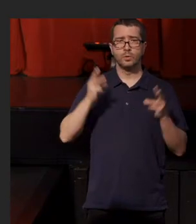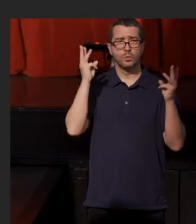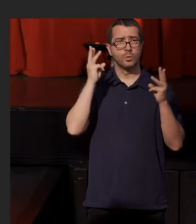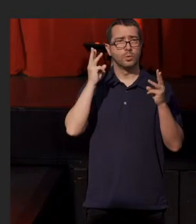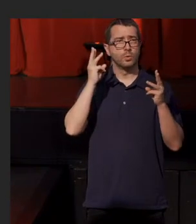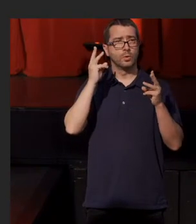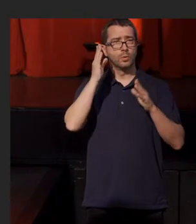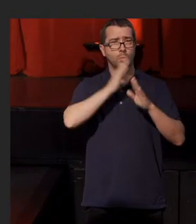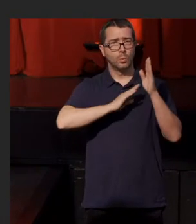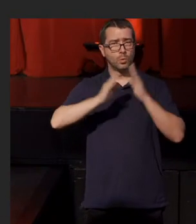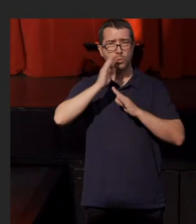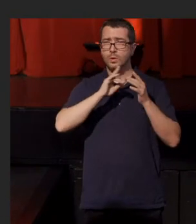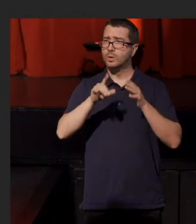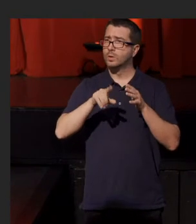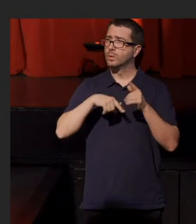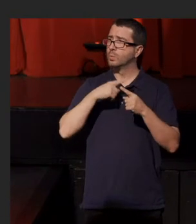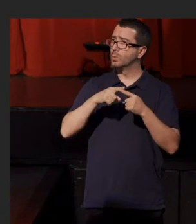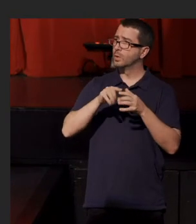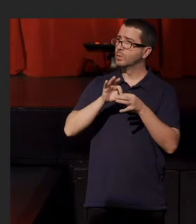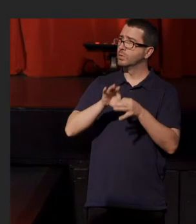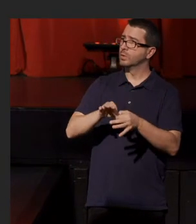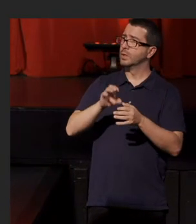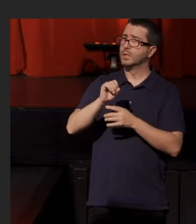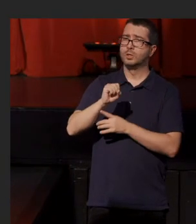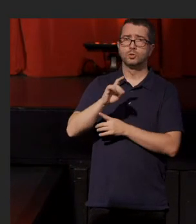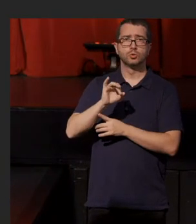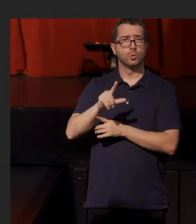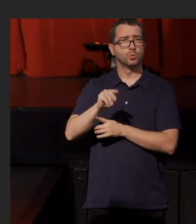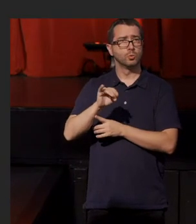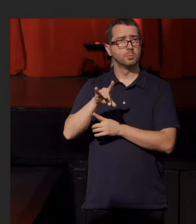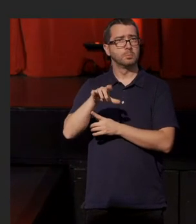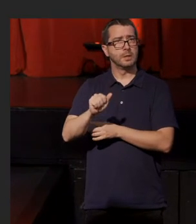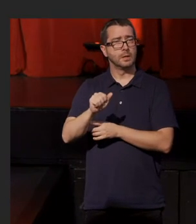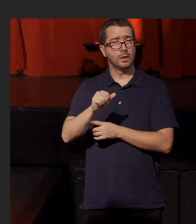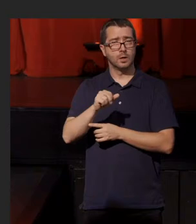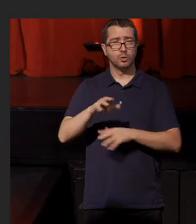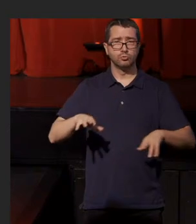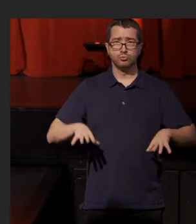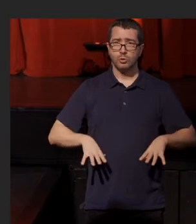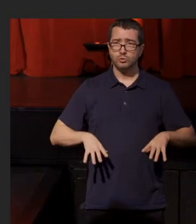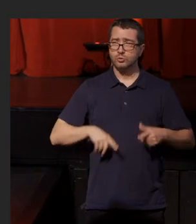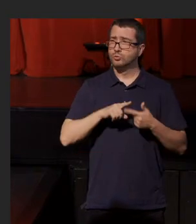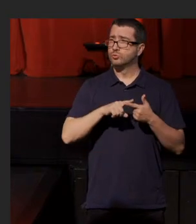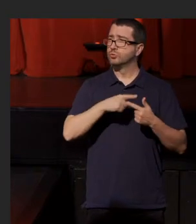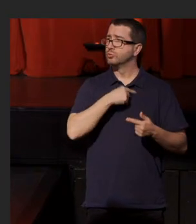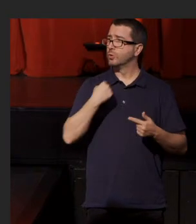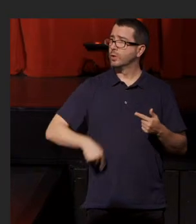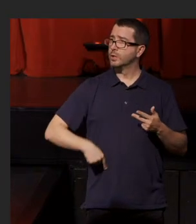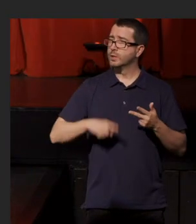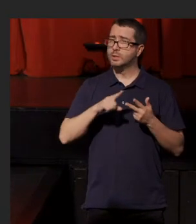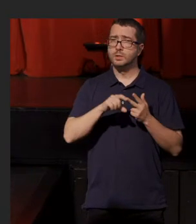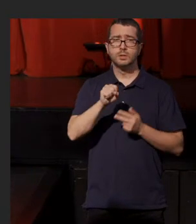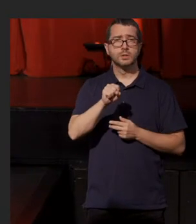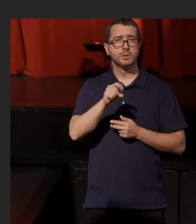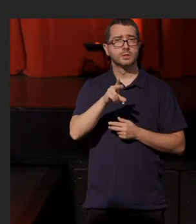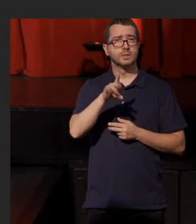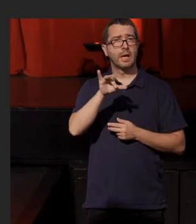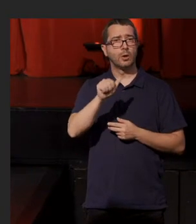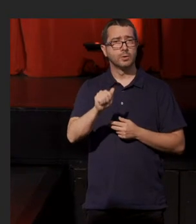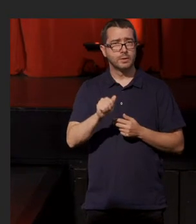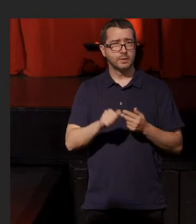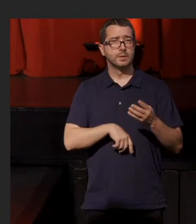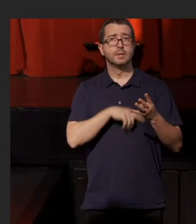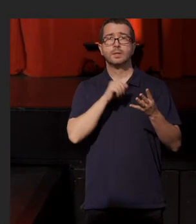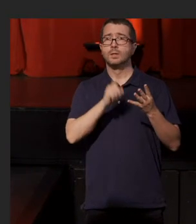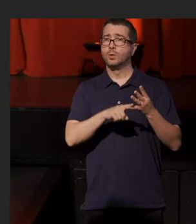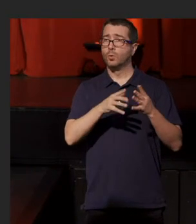to corruption of the social media ecosystem? The Russians, the Chinese, the Saudis, or the Americans?